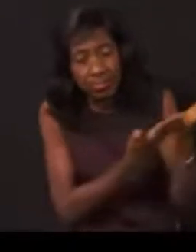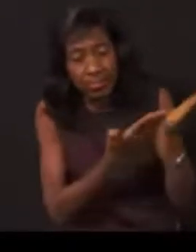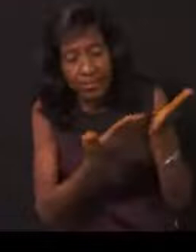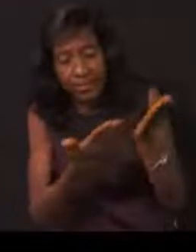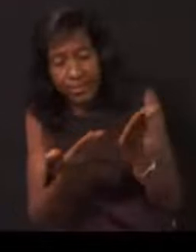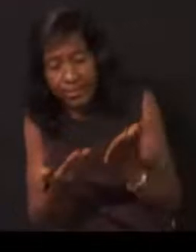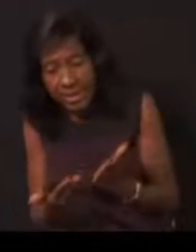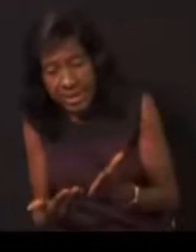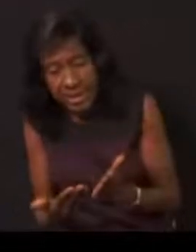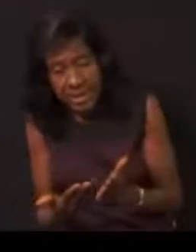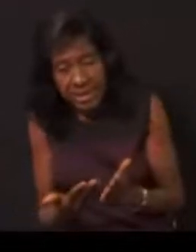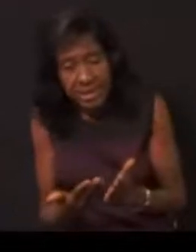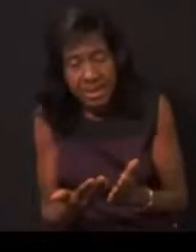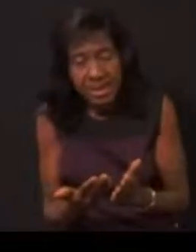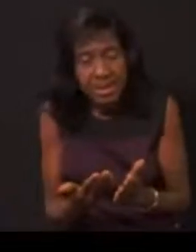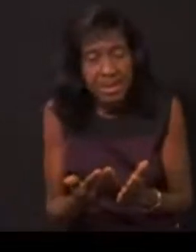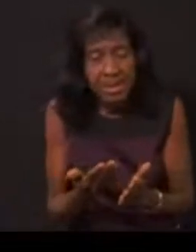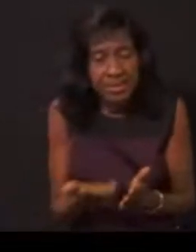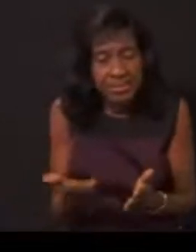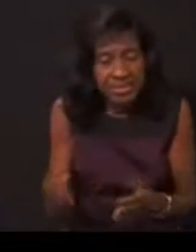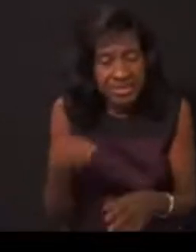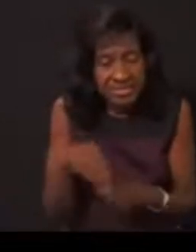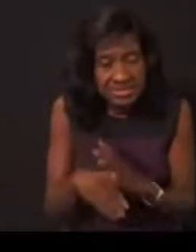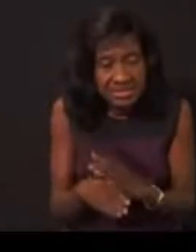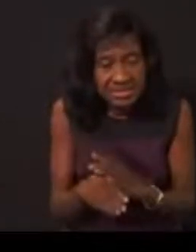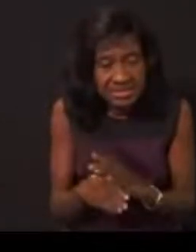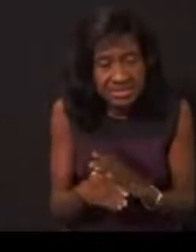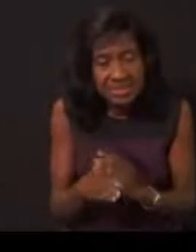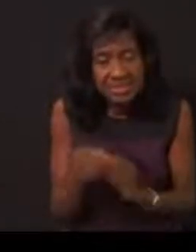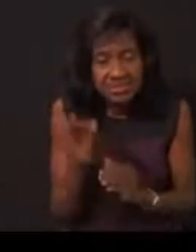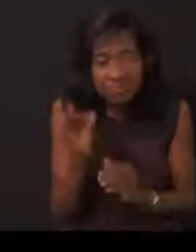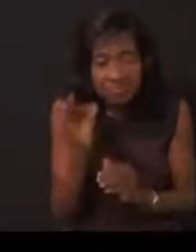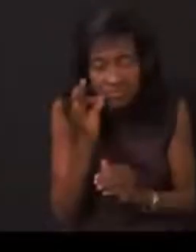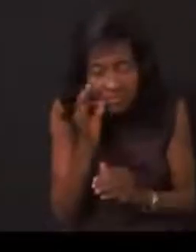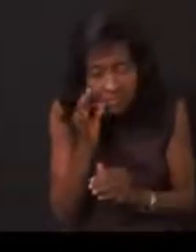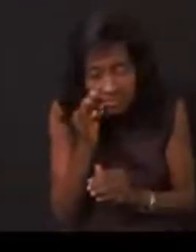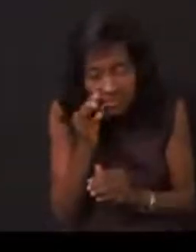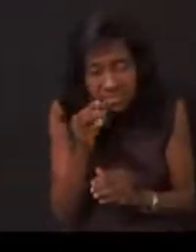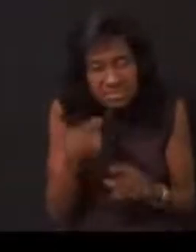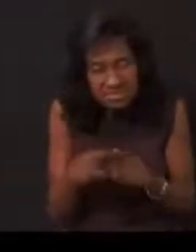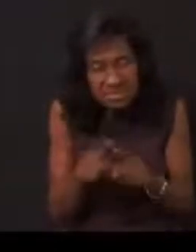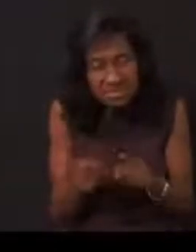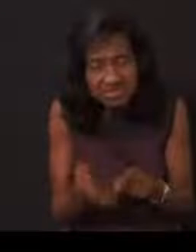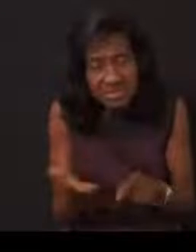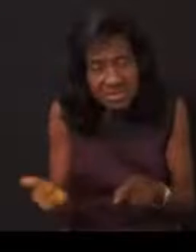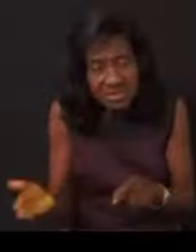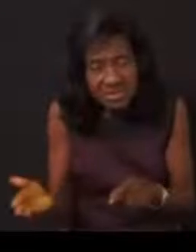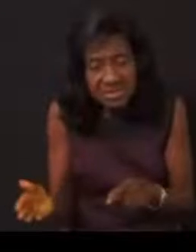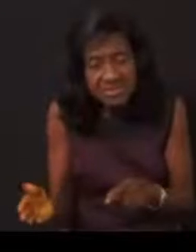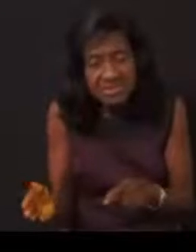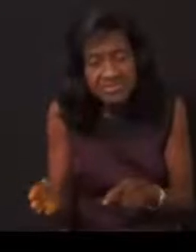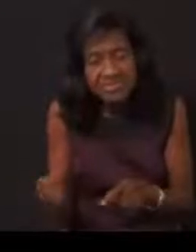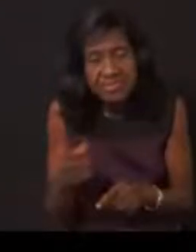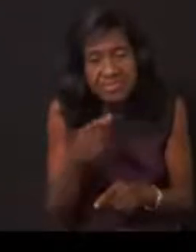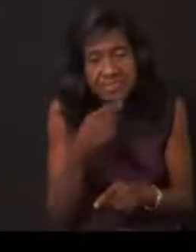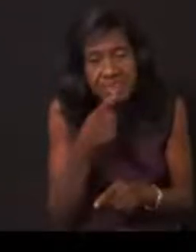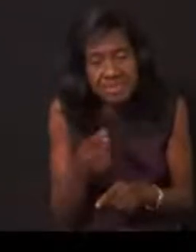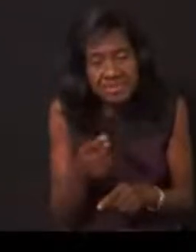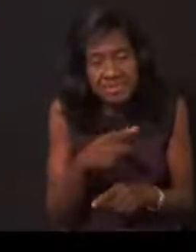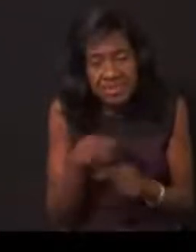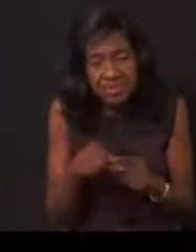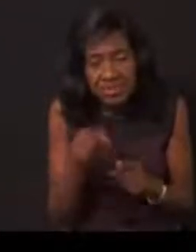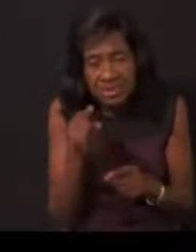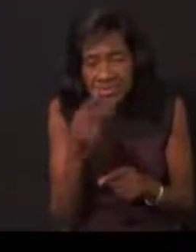our everyday consumption, our everyday lives. So to the extent that we have seen issues